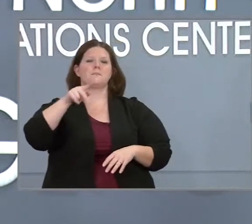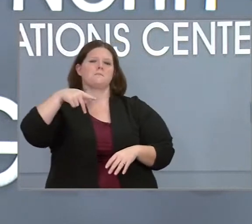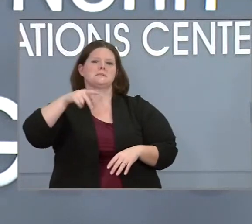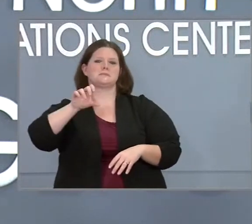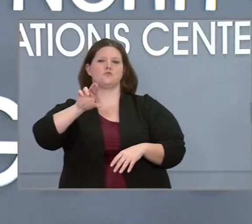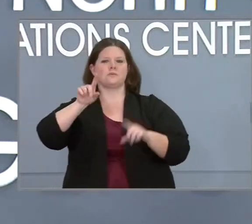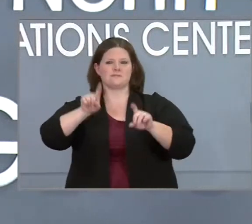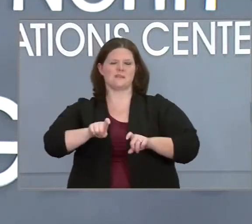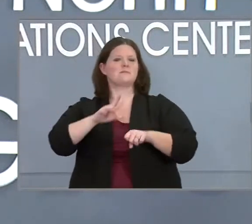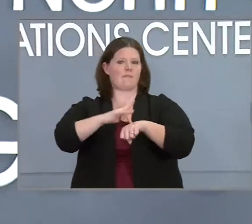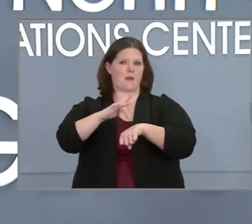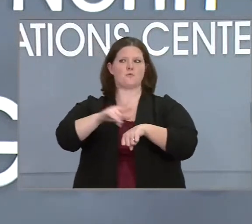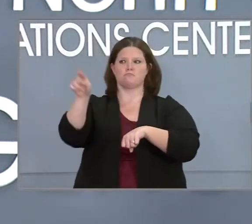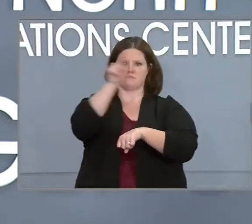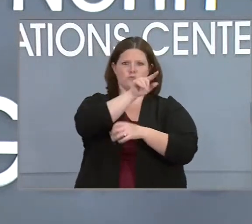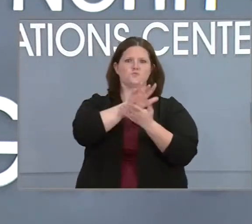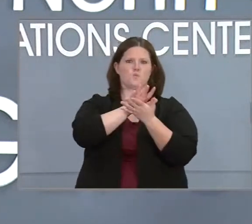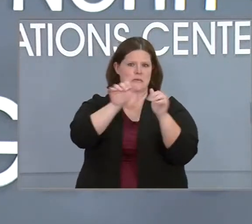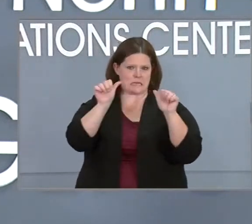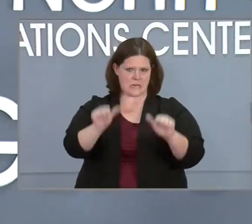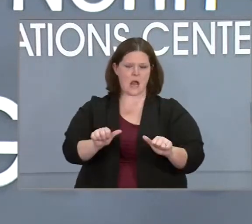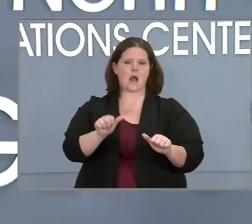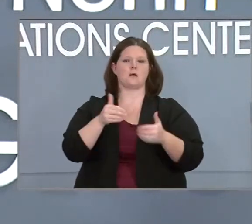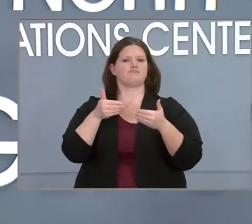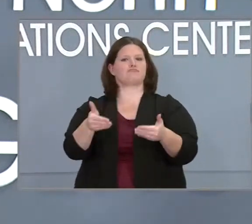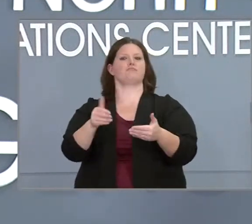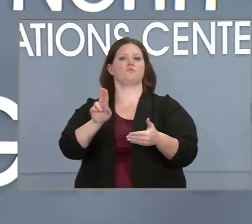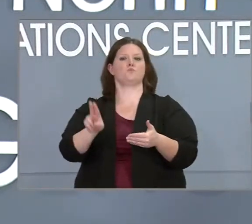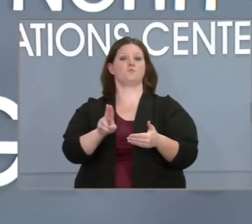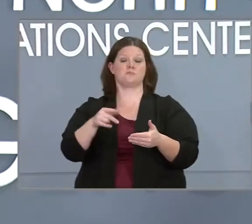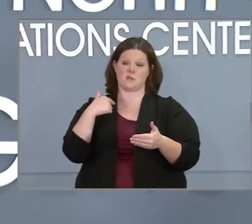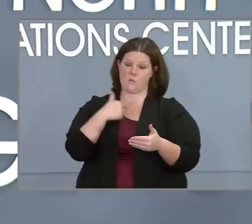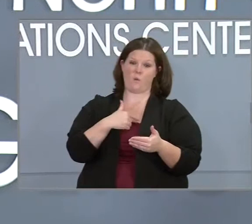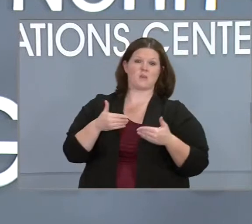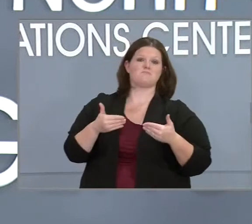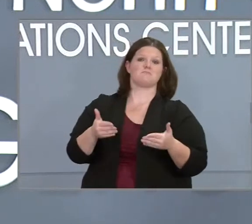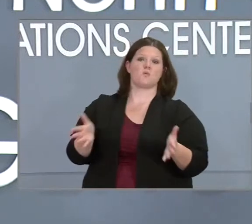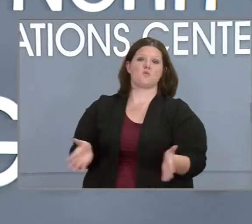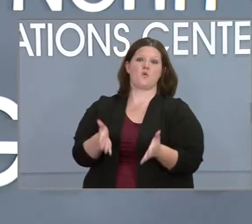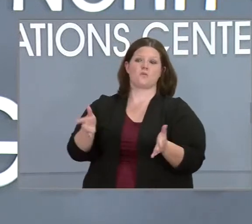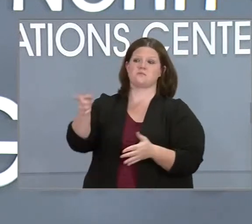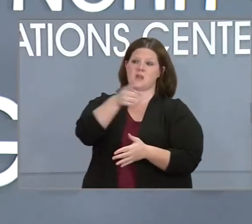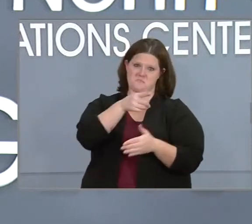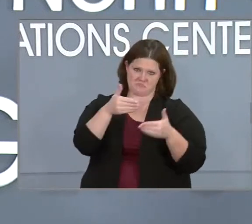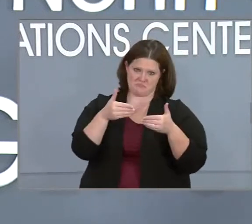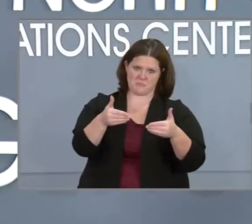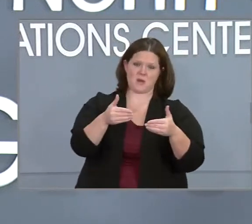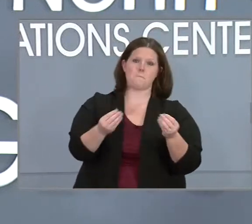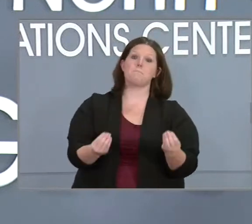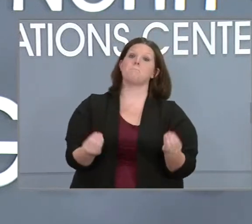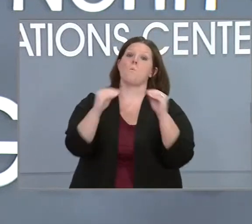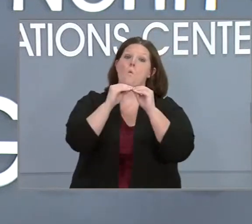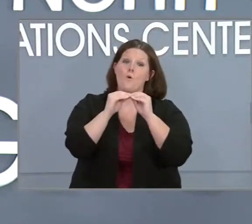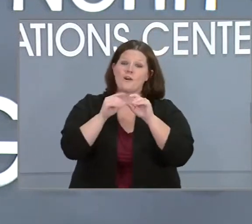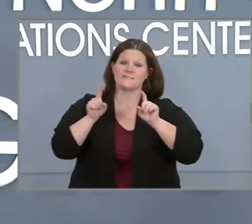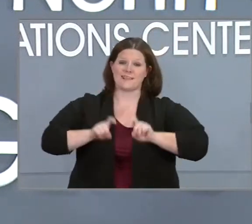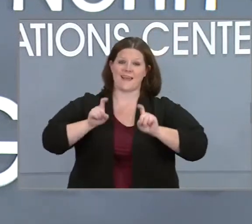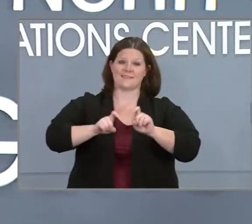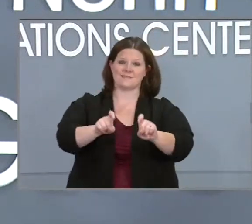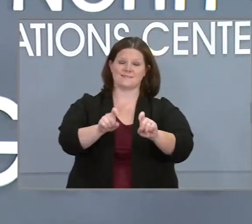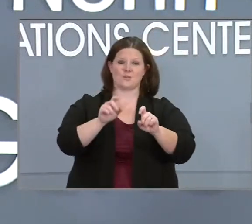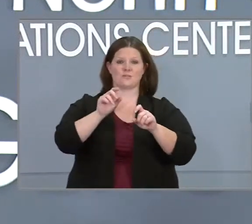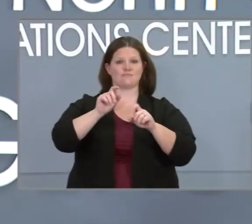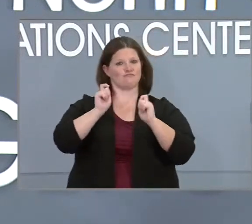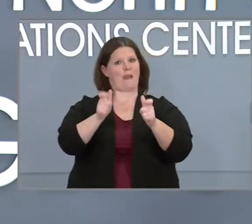schools, and most of them are using them now. And in fact, we're encouraging them to use more rapid tests,